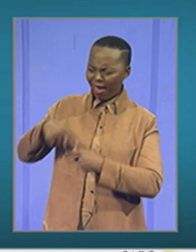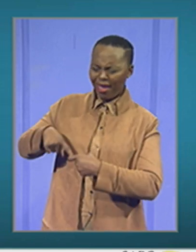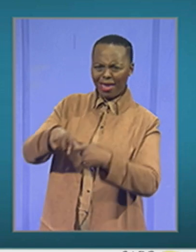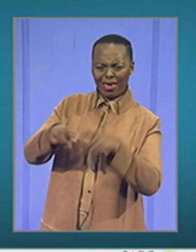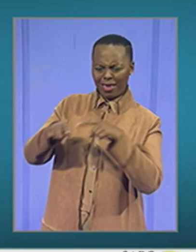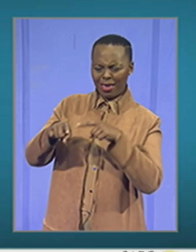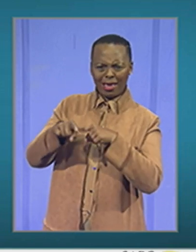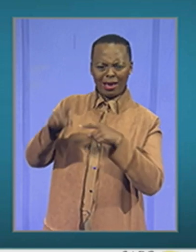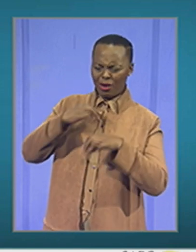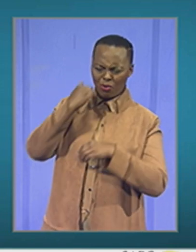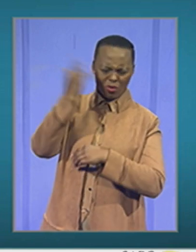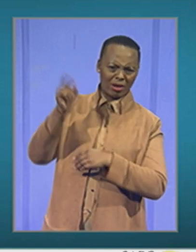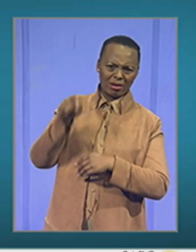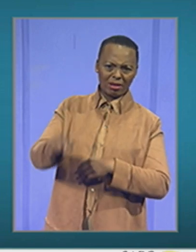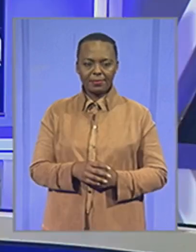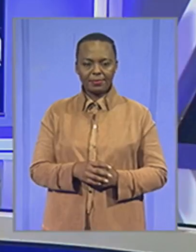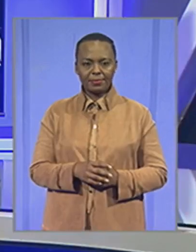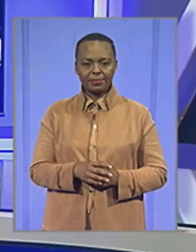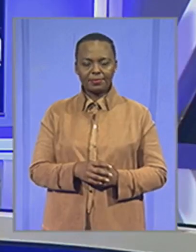tlhoke ditonki